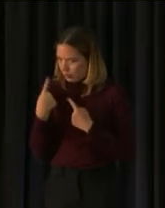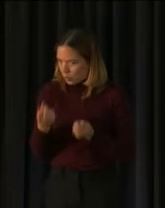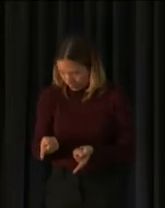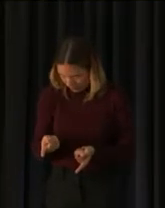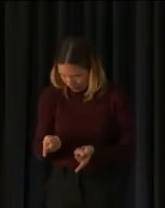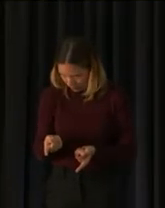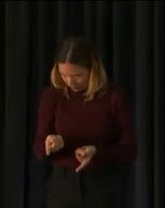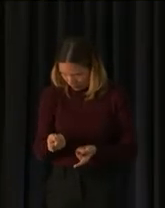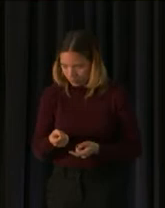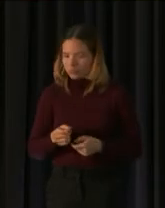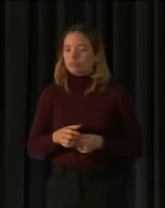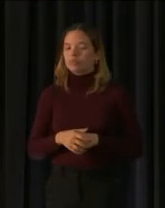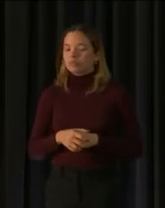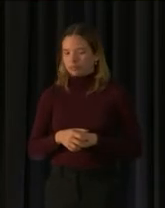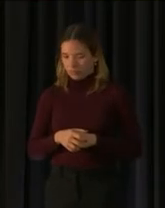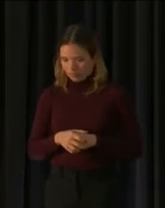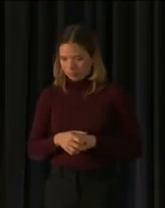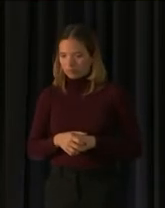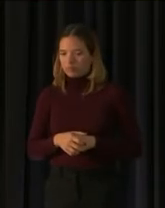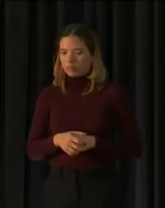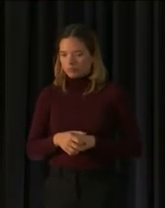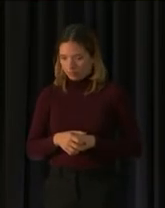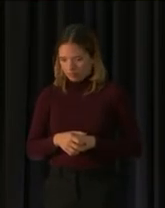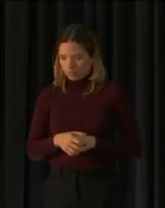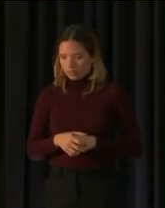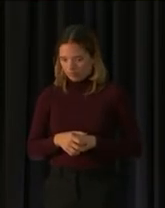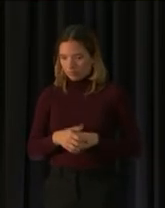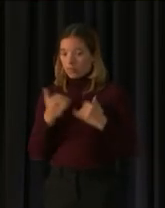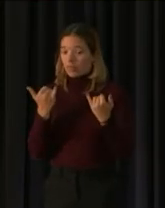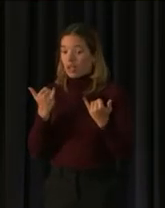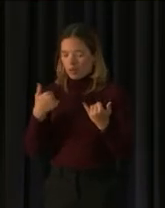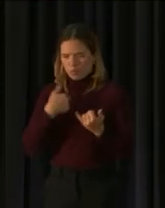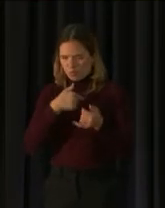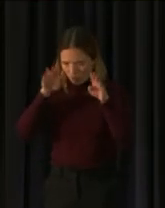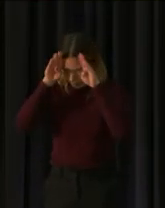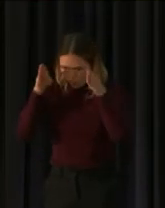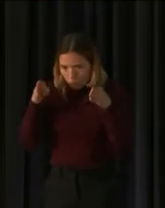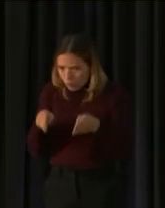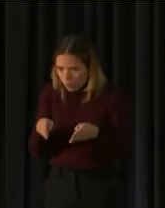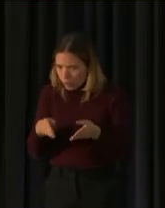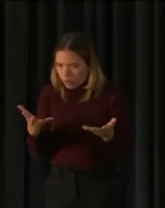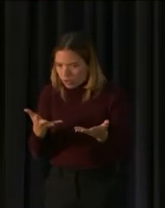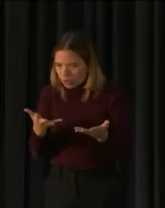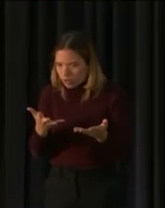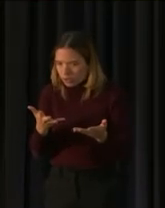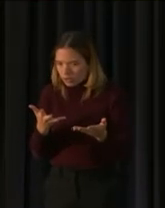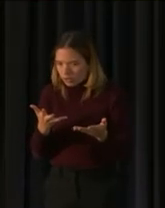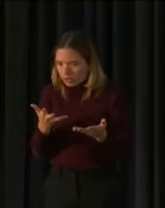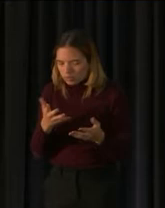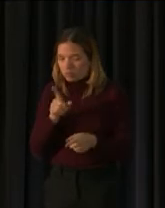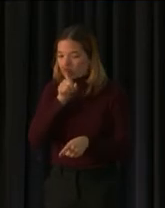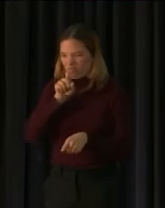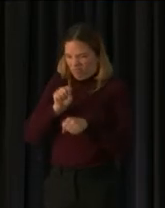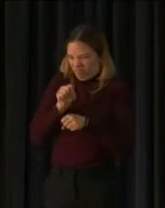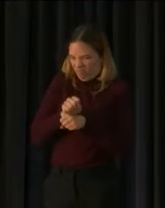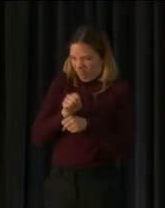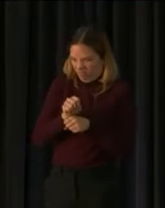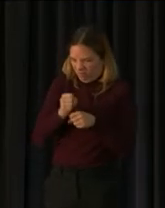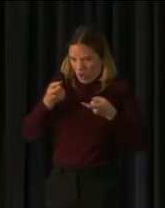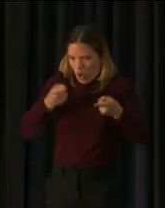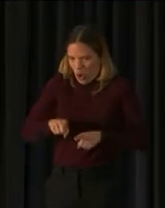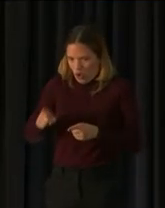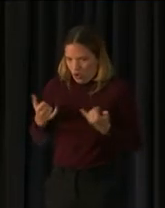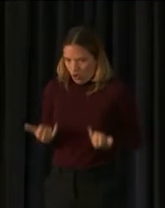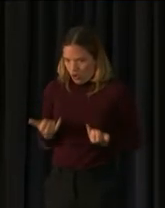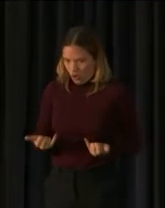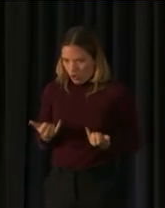accordingly. Today, we will focus on our actual school environment. So what families should expect in environment and relates to